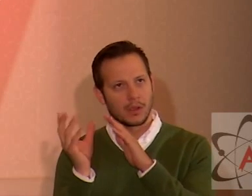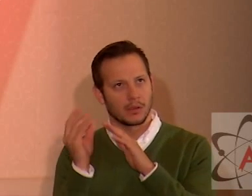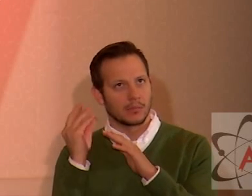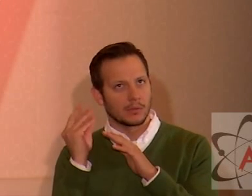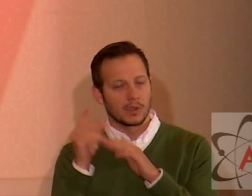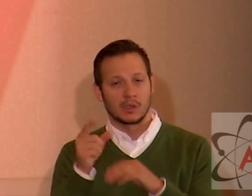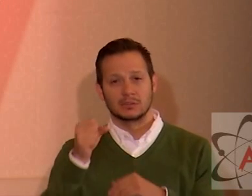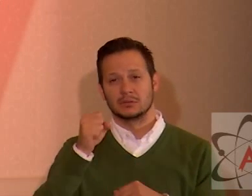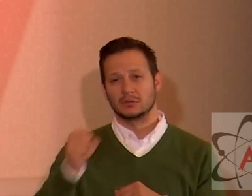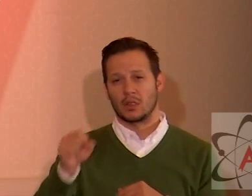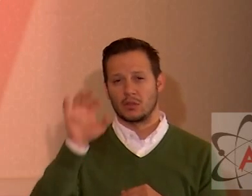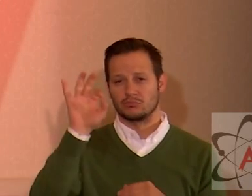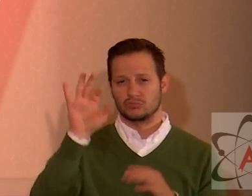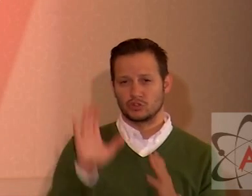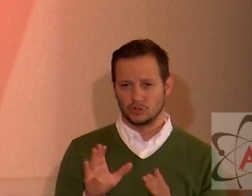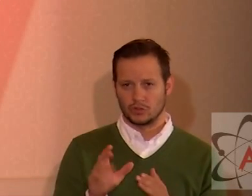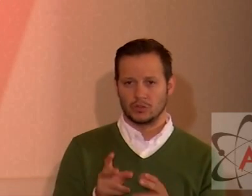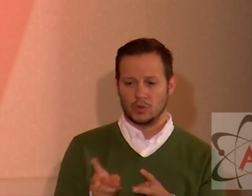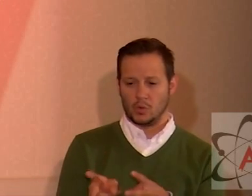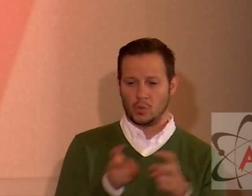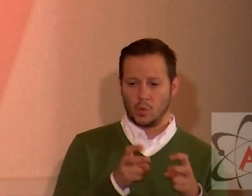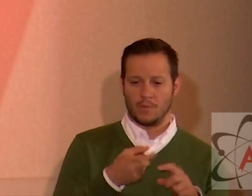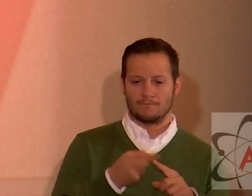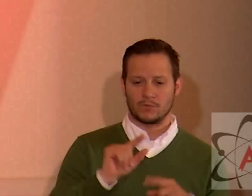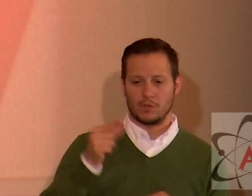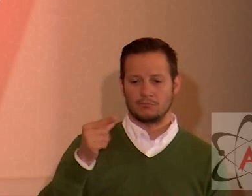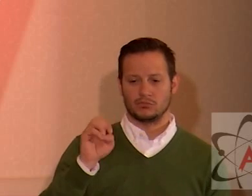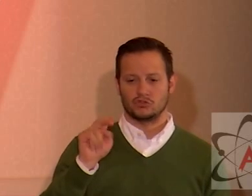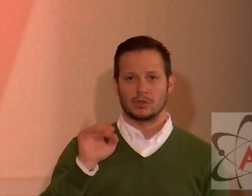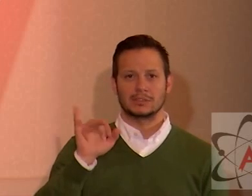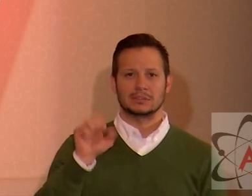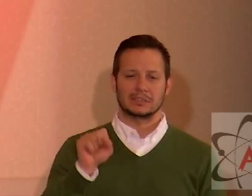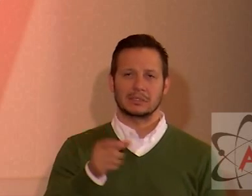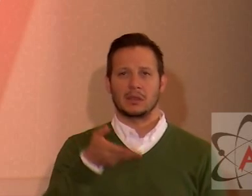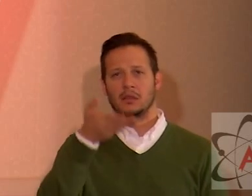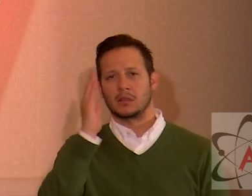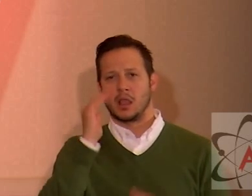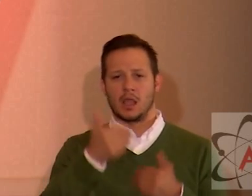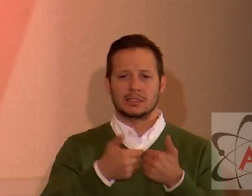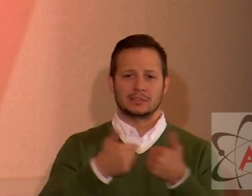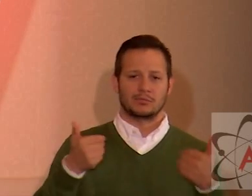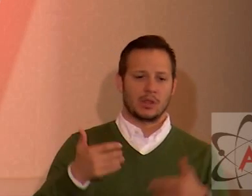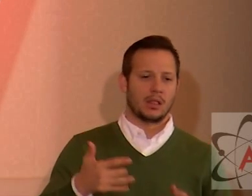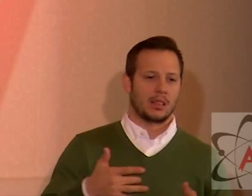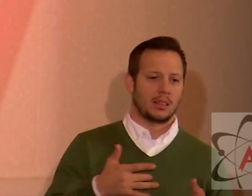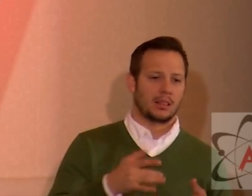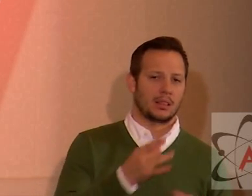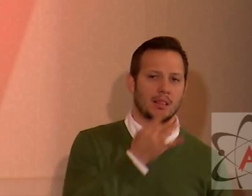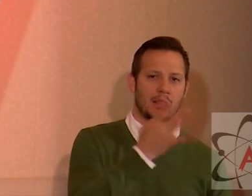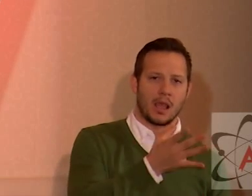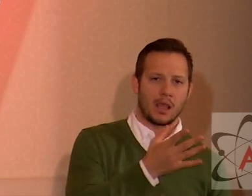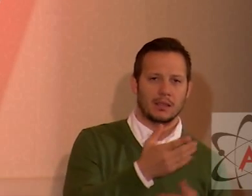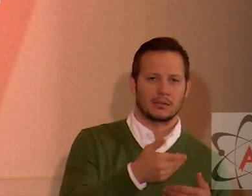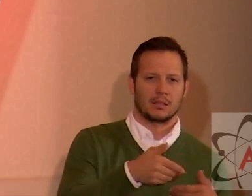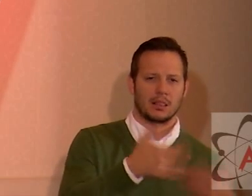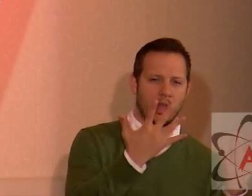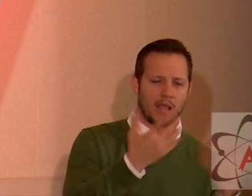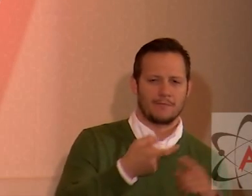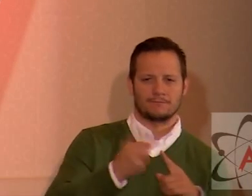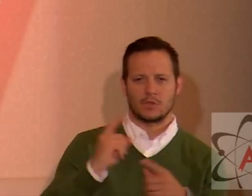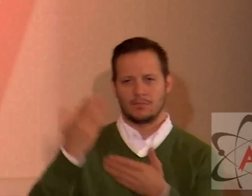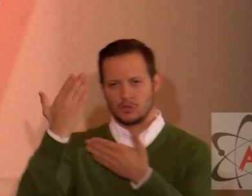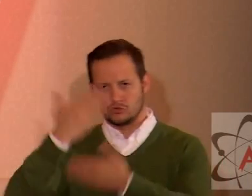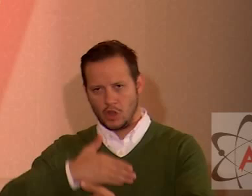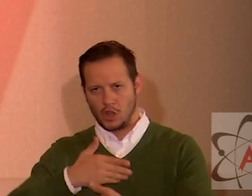Southern preachers quoting from the book of Genesis, "And God separated the light from the darkness to justify